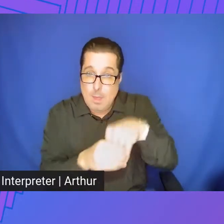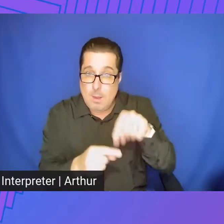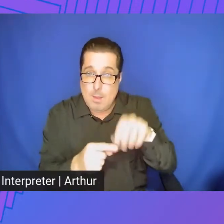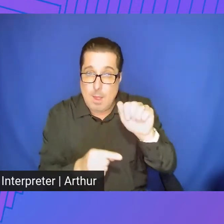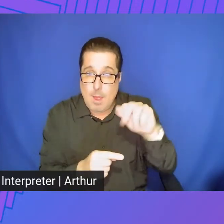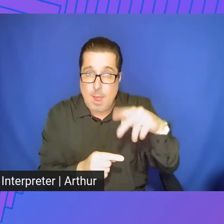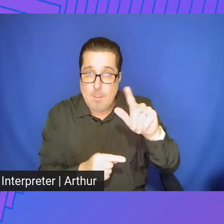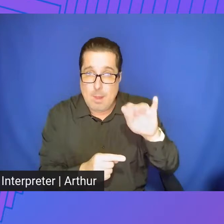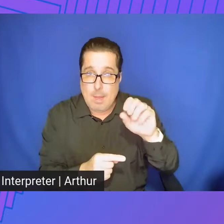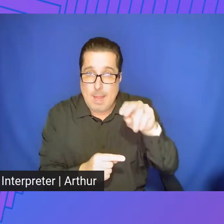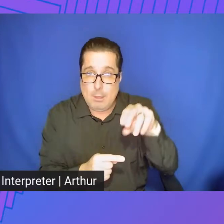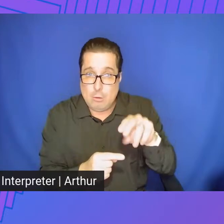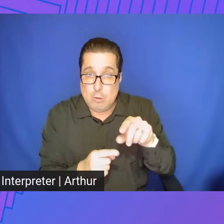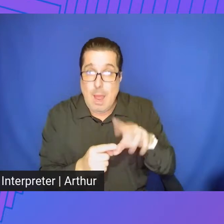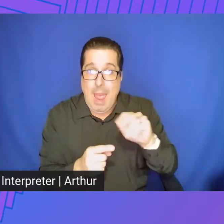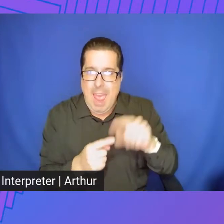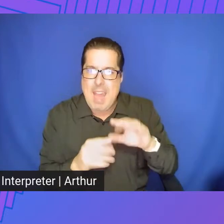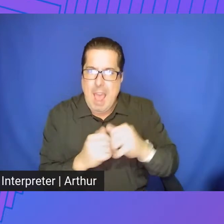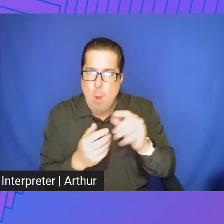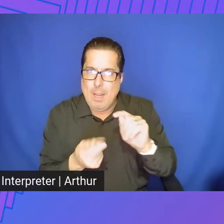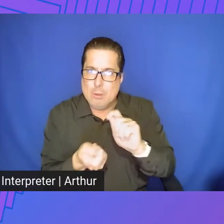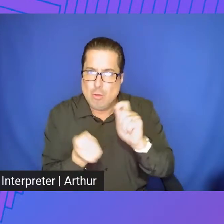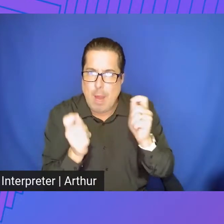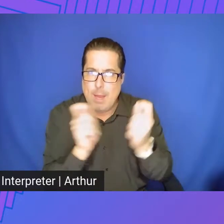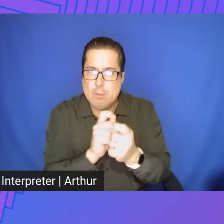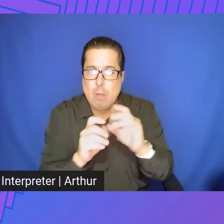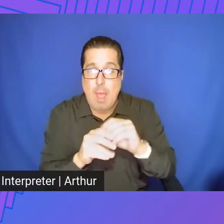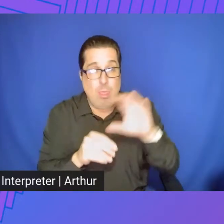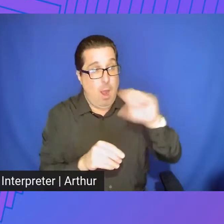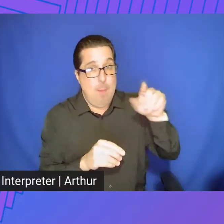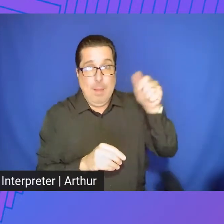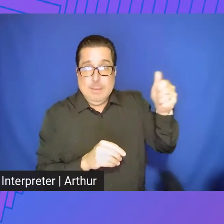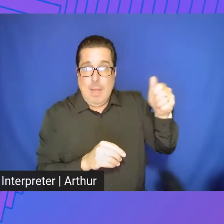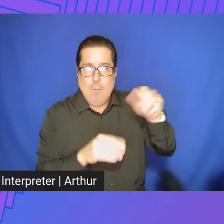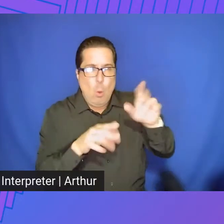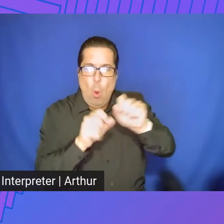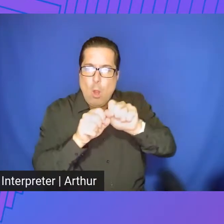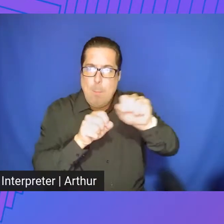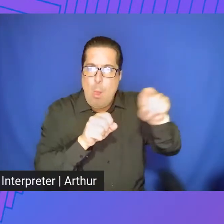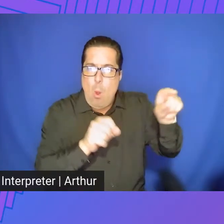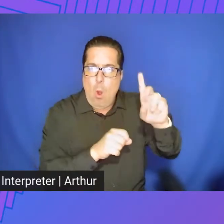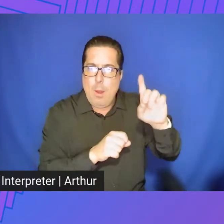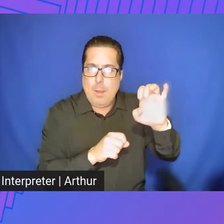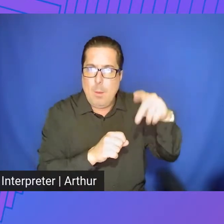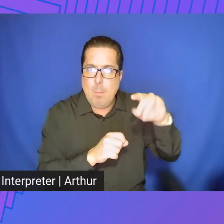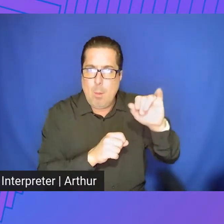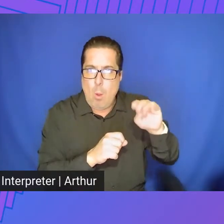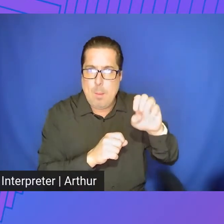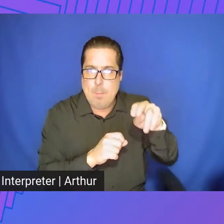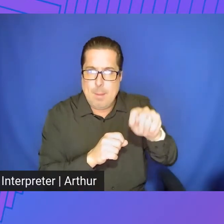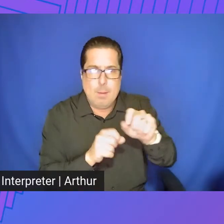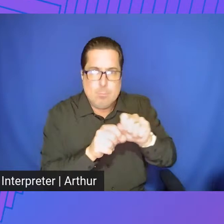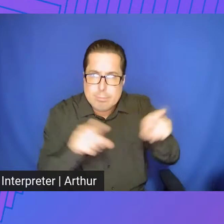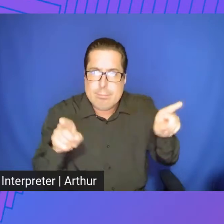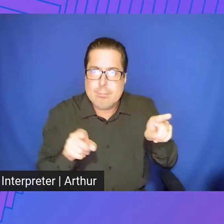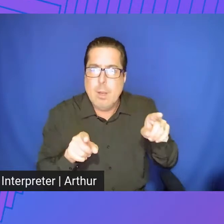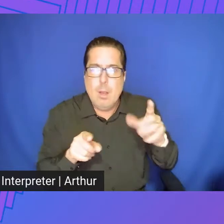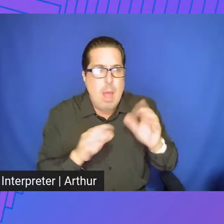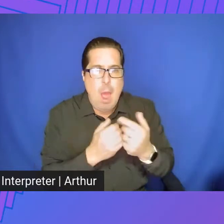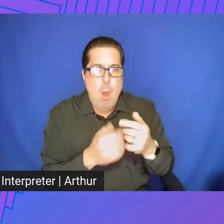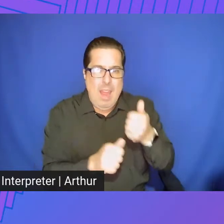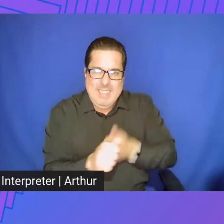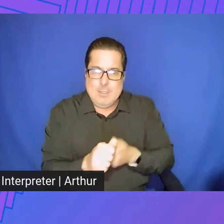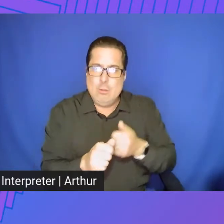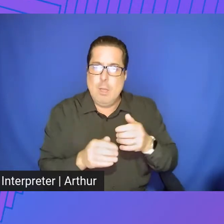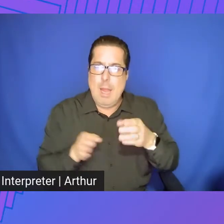as well as the company itself that is doing the deployment, and even the teams and individual developers who